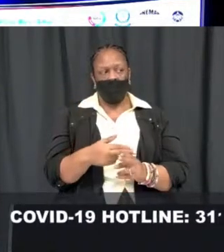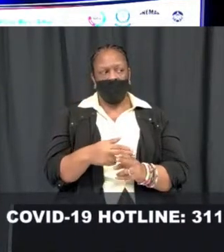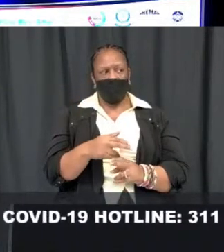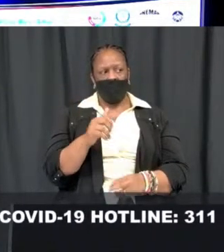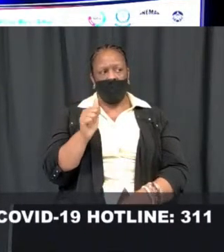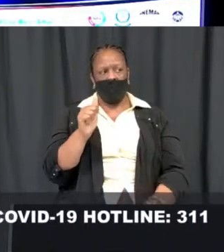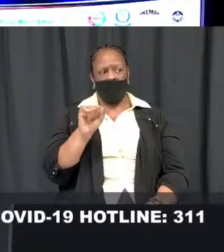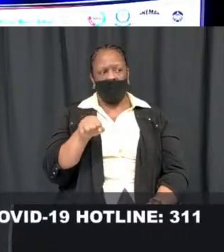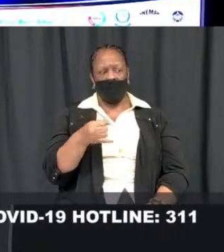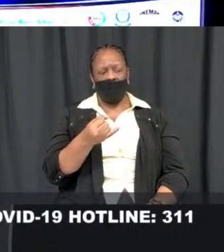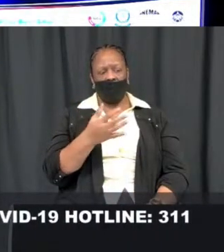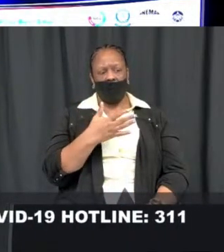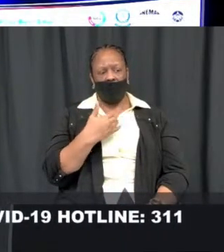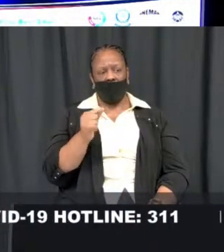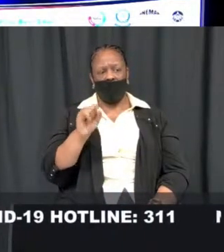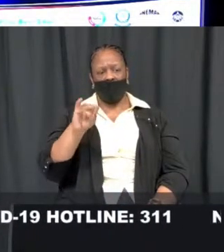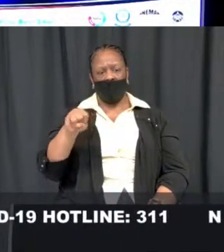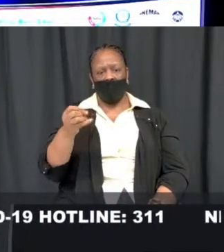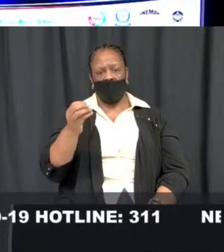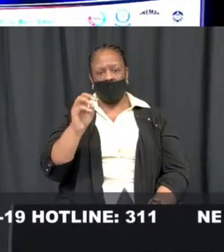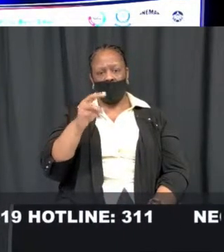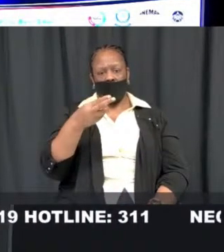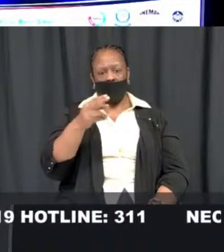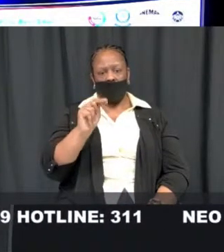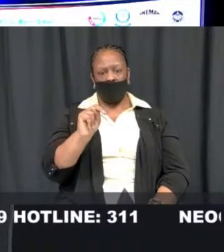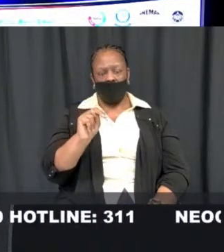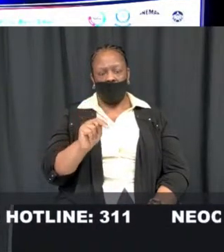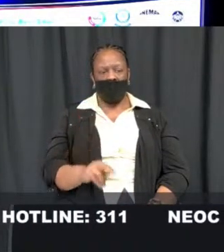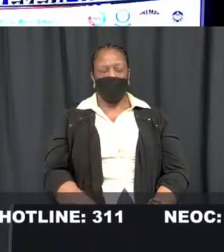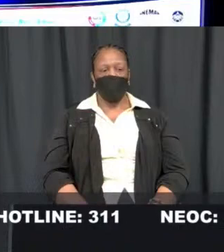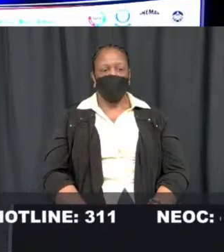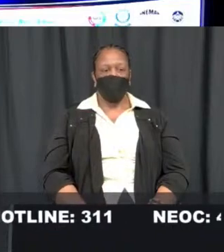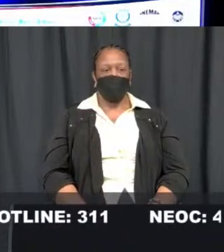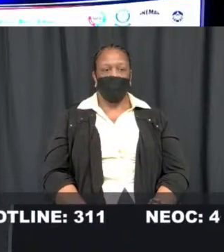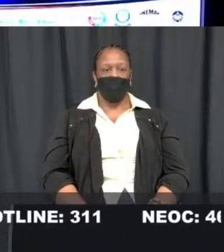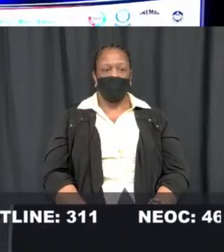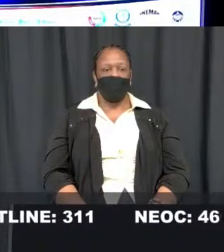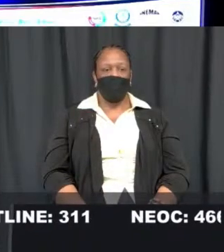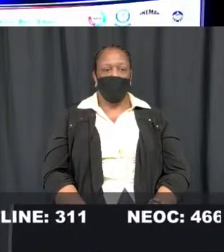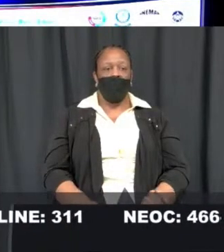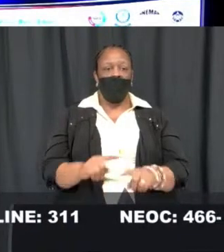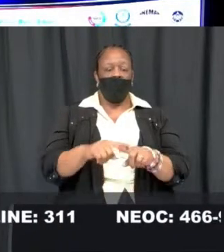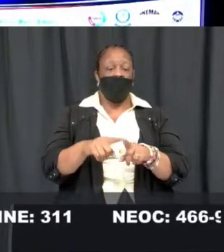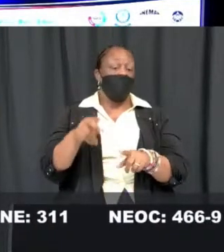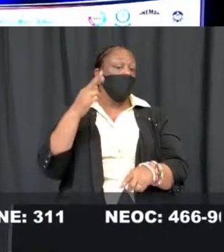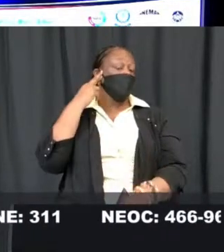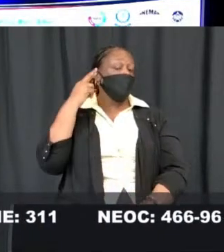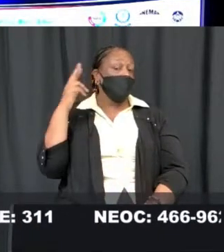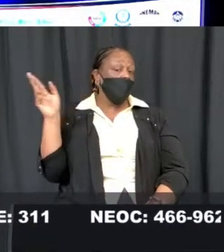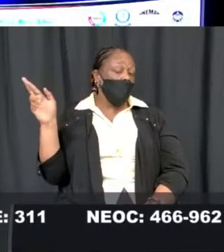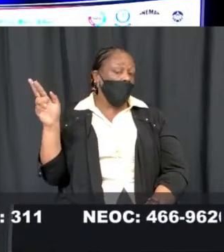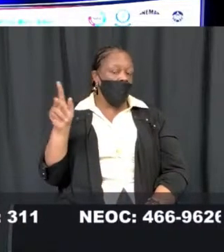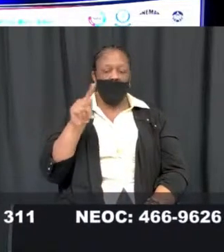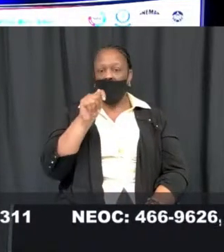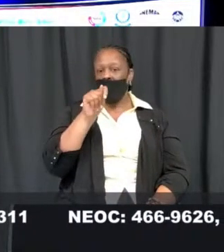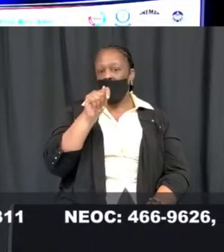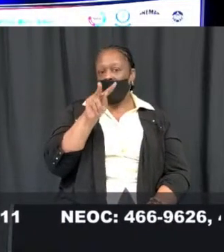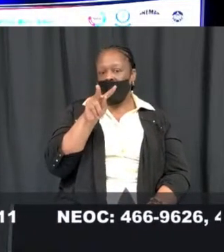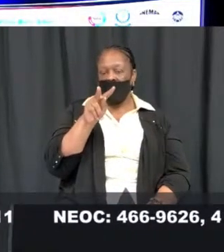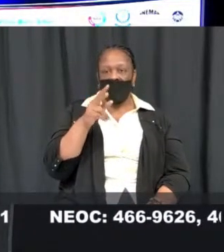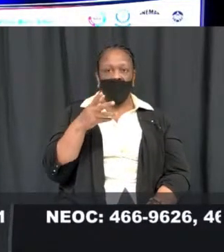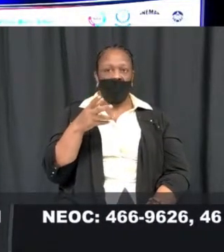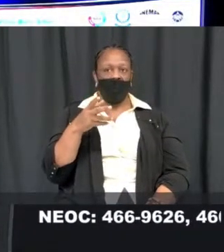FM, Freedom FM. We thank Von Radio. We thank all the media houses